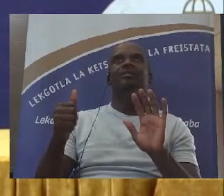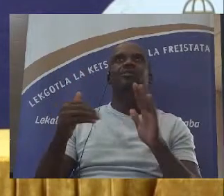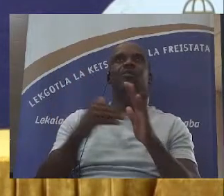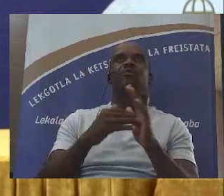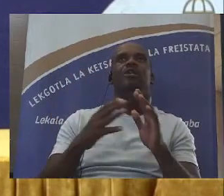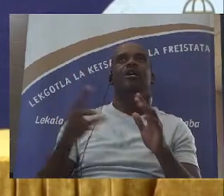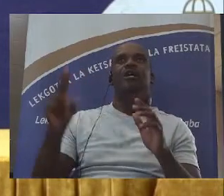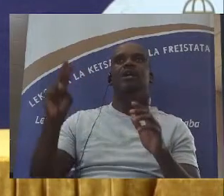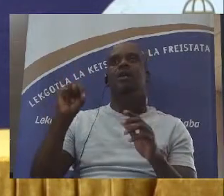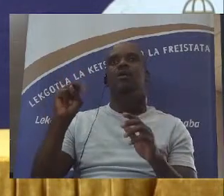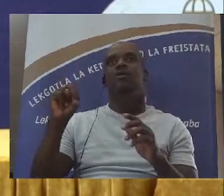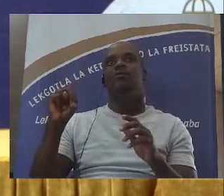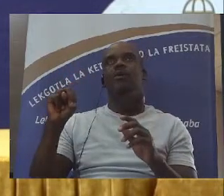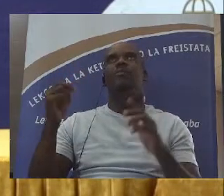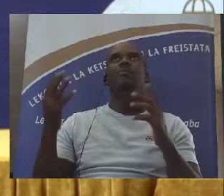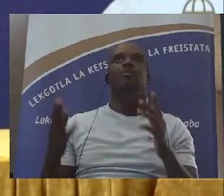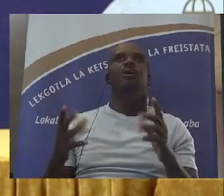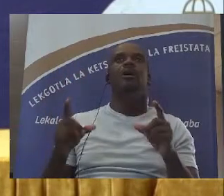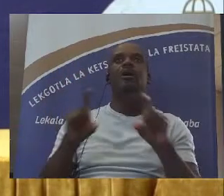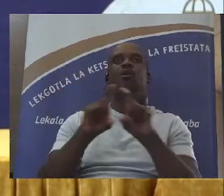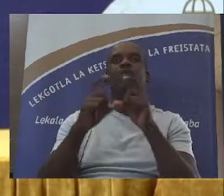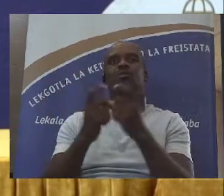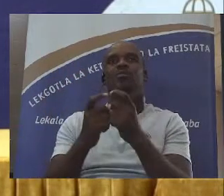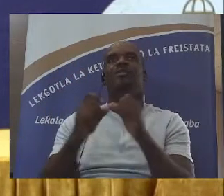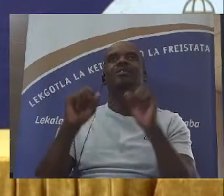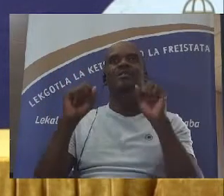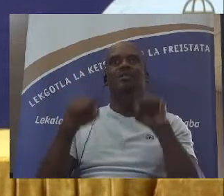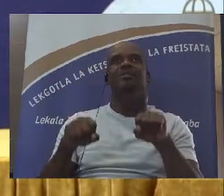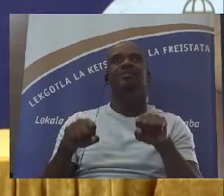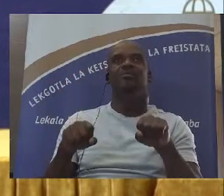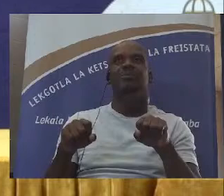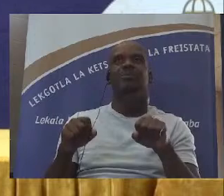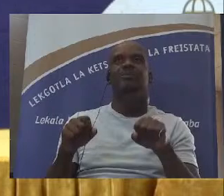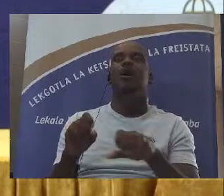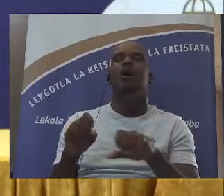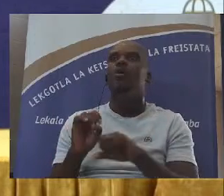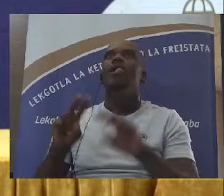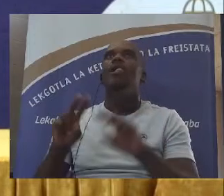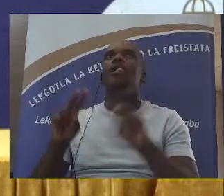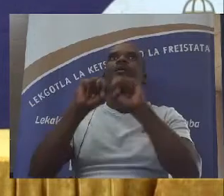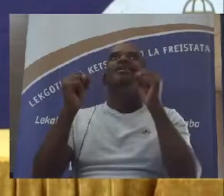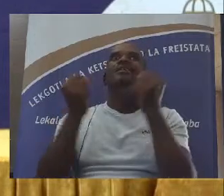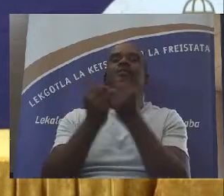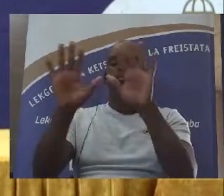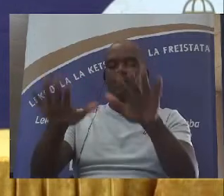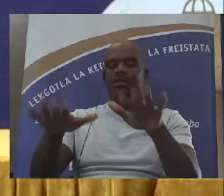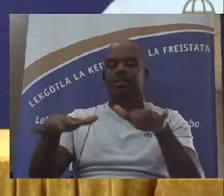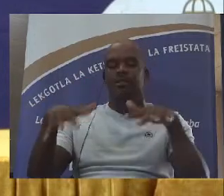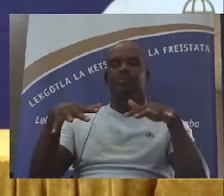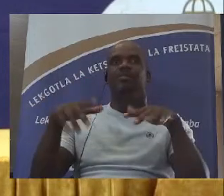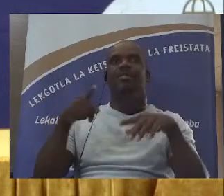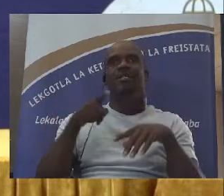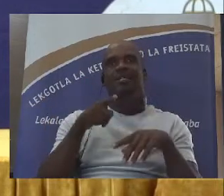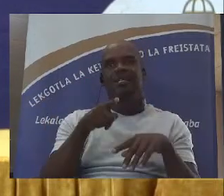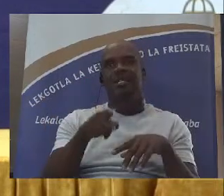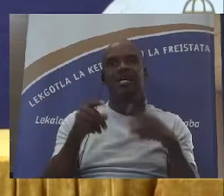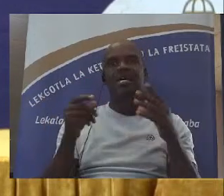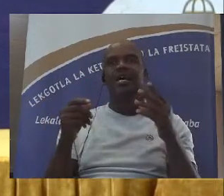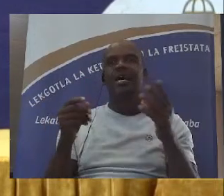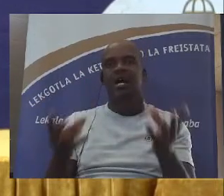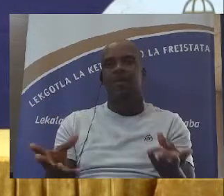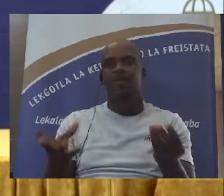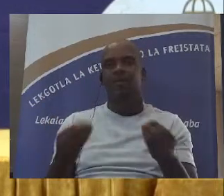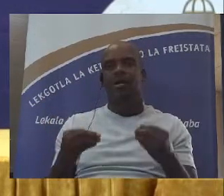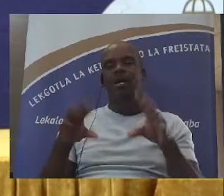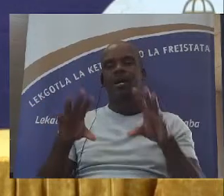Portfolio Committee then made a recommendation to the National Assembly. That was adopted by the National Assembly on the 6th of